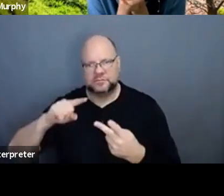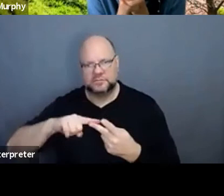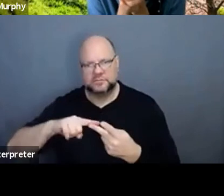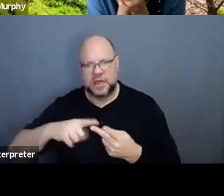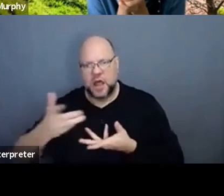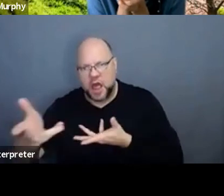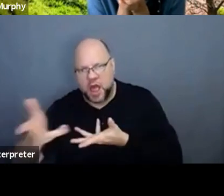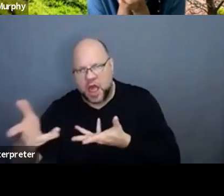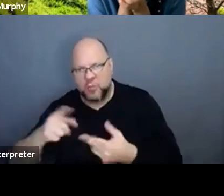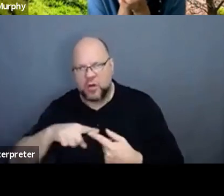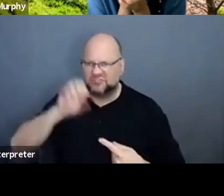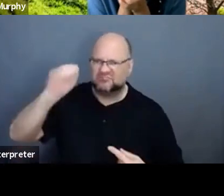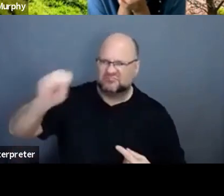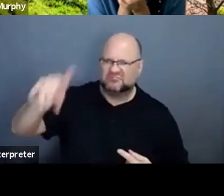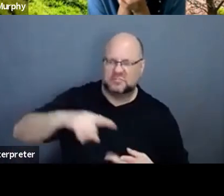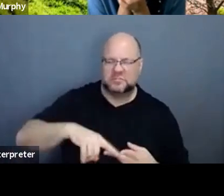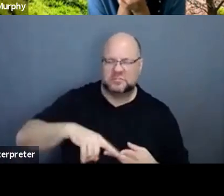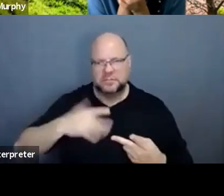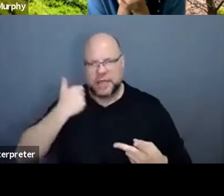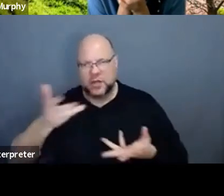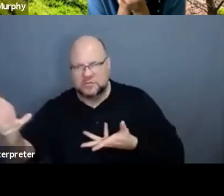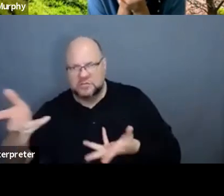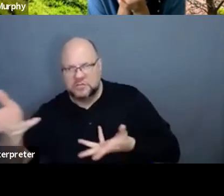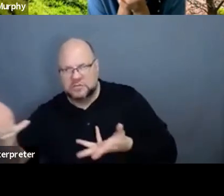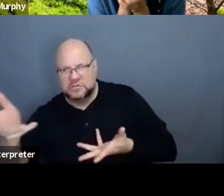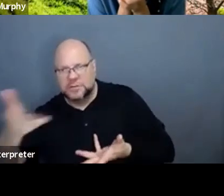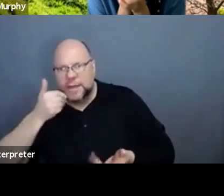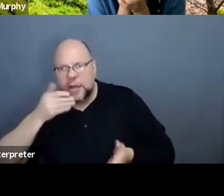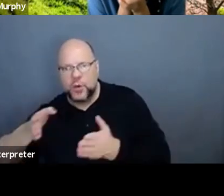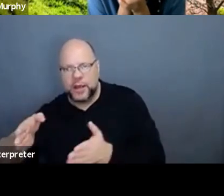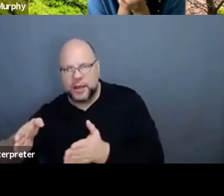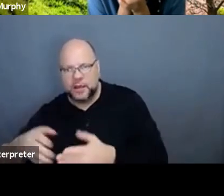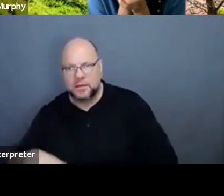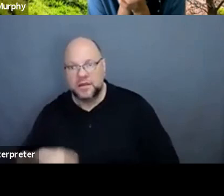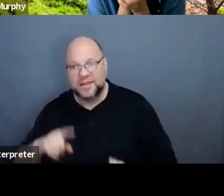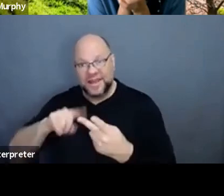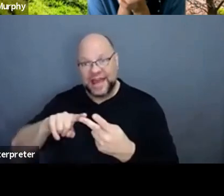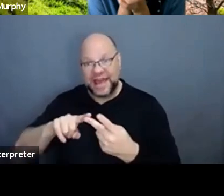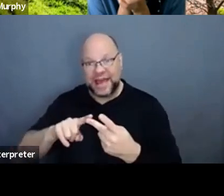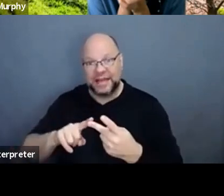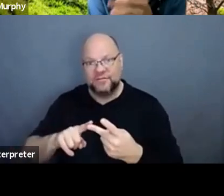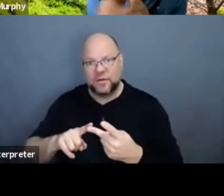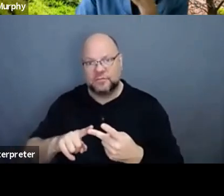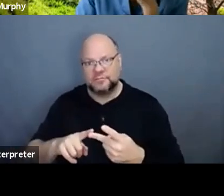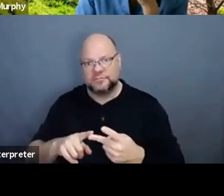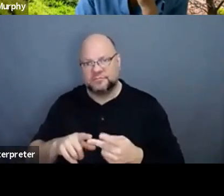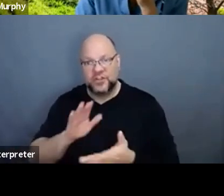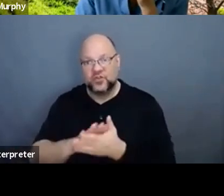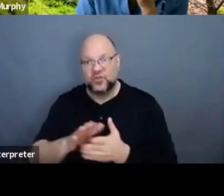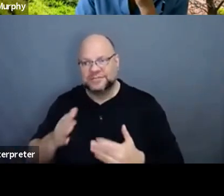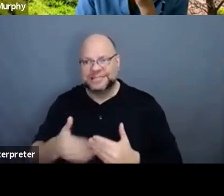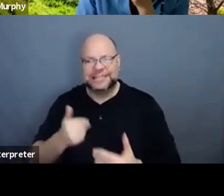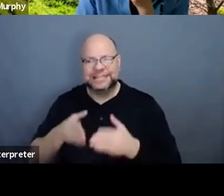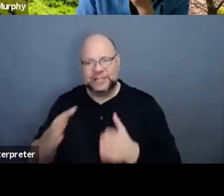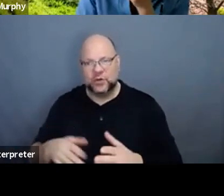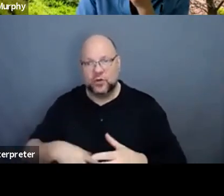together, or is the better way to go about it. When you think about that from a school standpoint, easy to do. Out